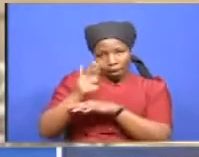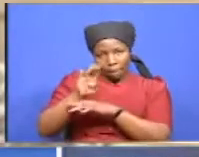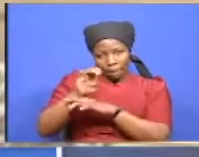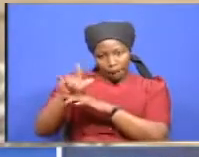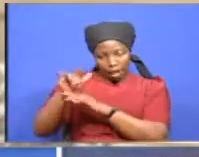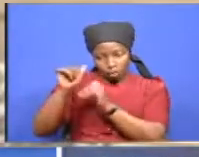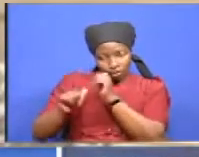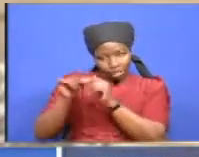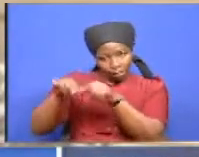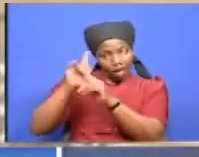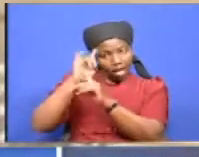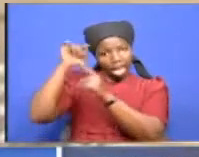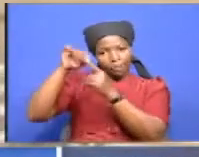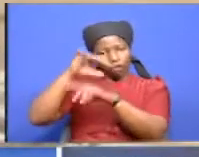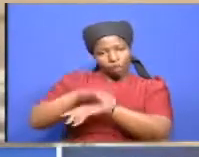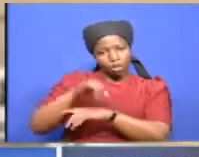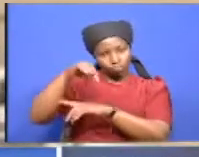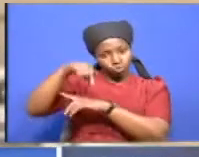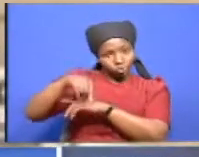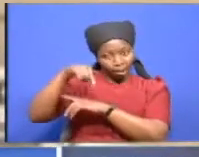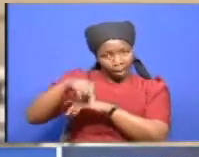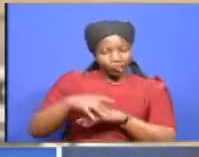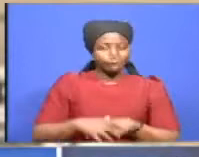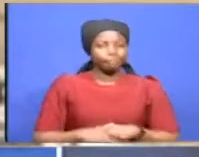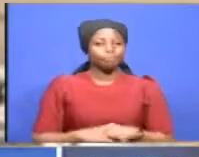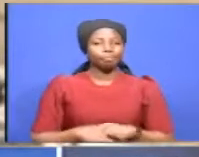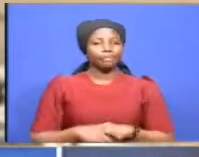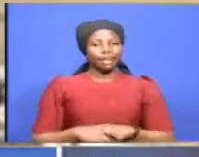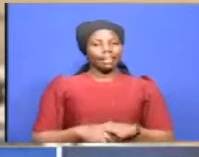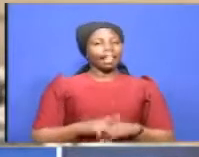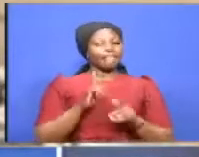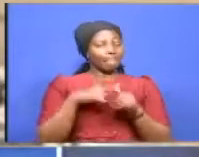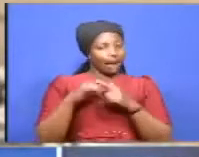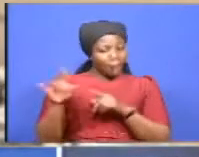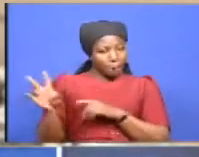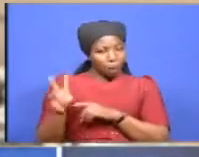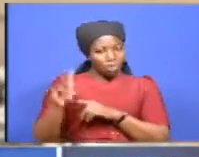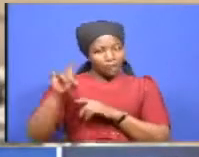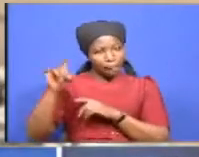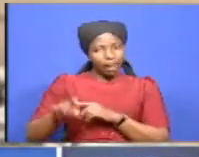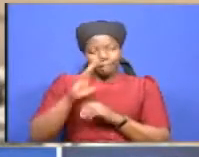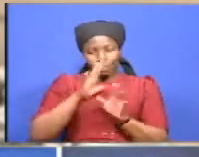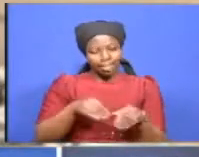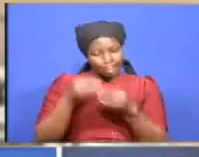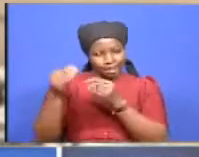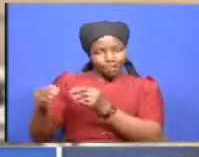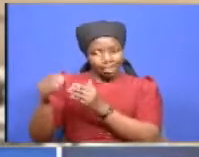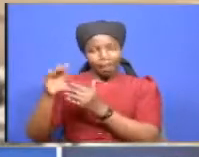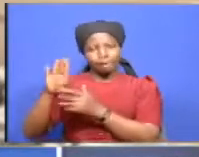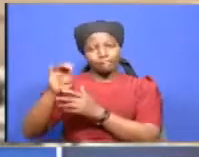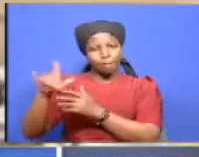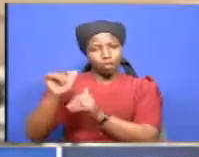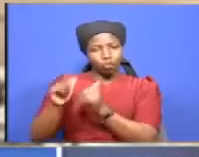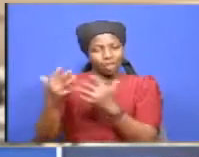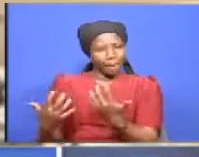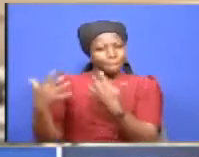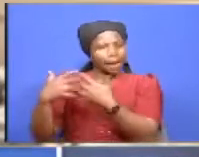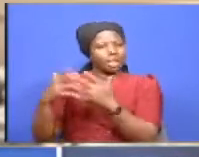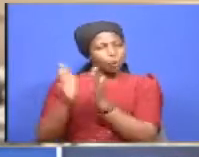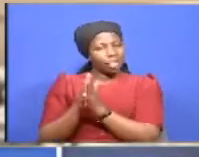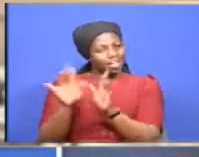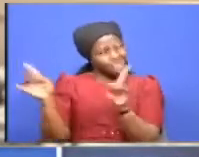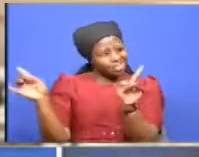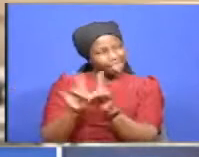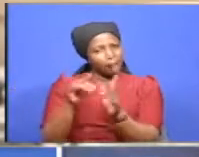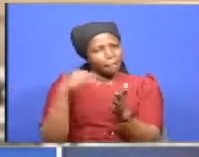before Magistrate Lawrence Mugambi, then they'll have to be given bail that commensurates to the amount, to the same amount. And